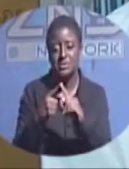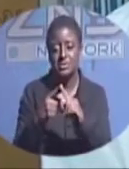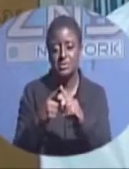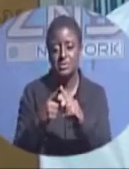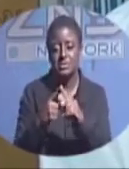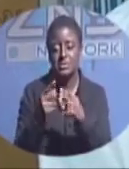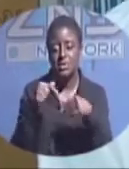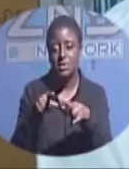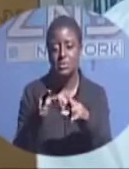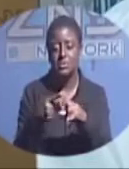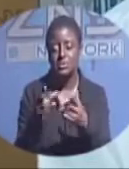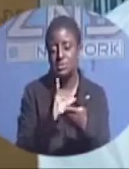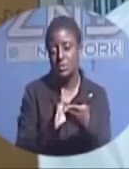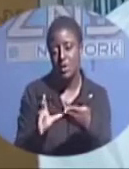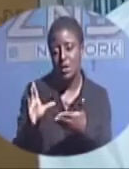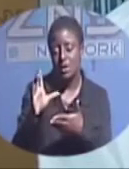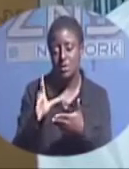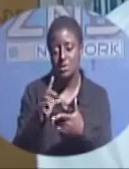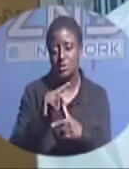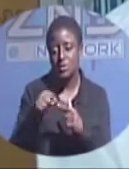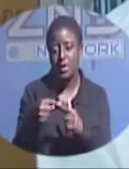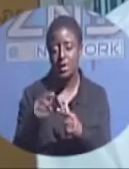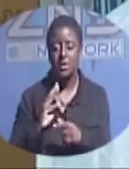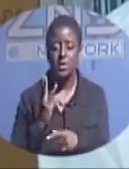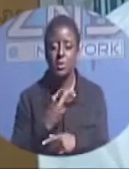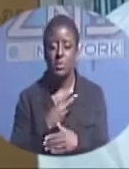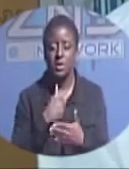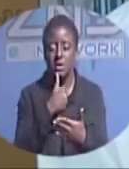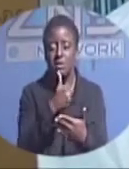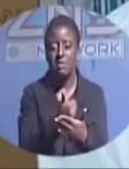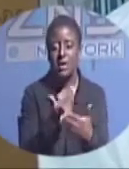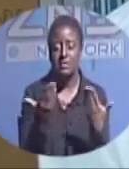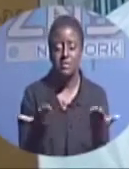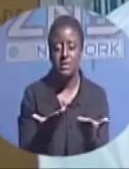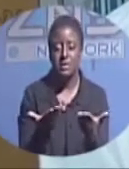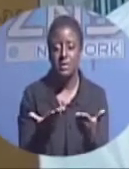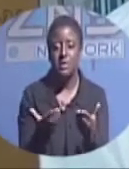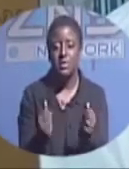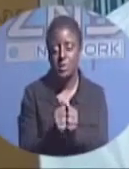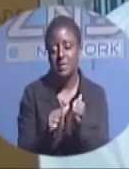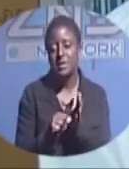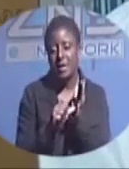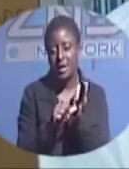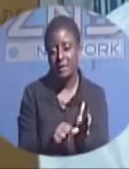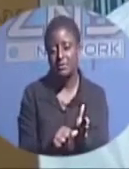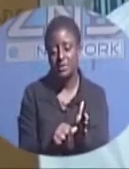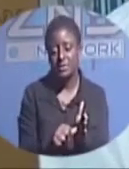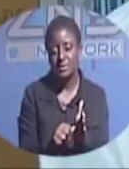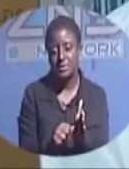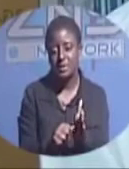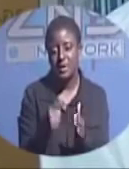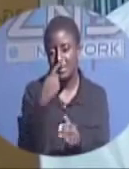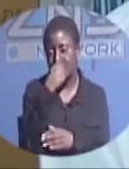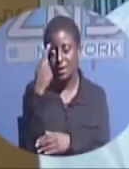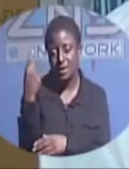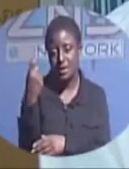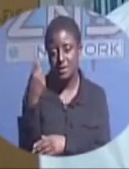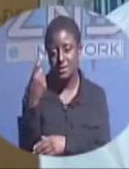college. When we arrived here and began our advertisement, because the